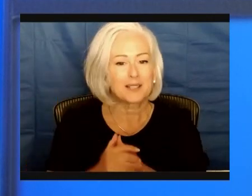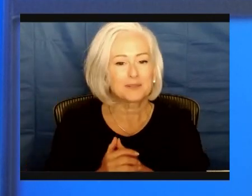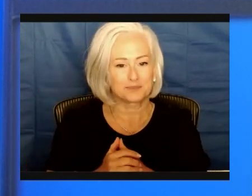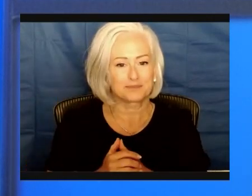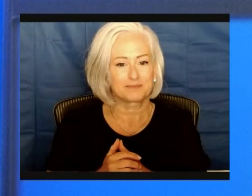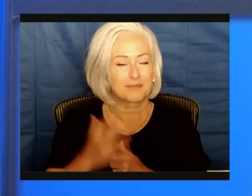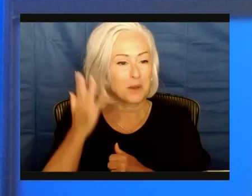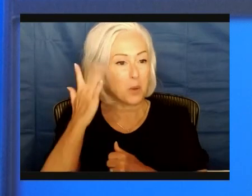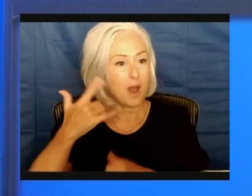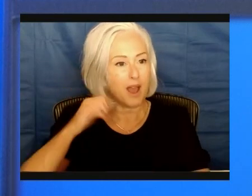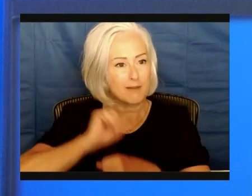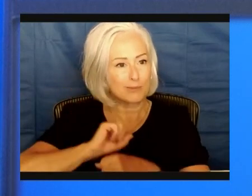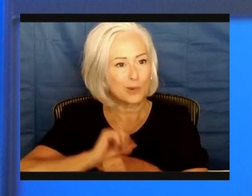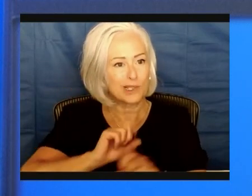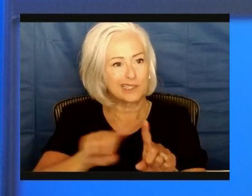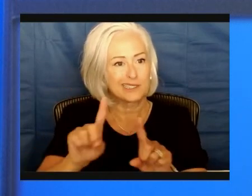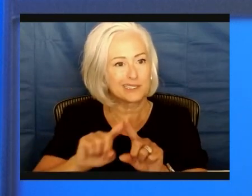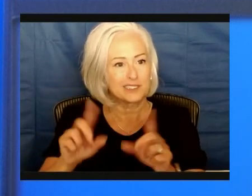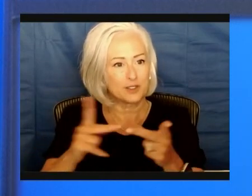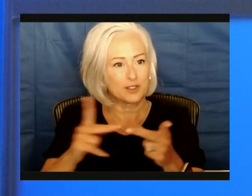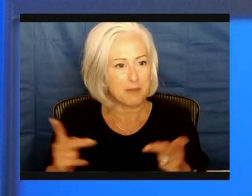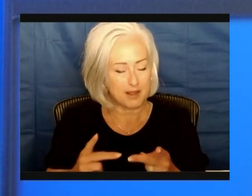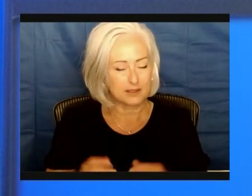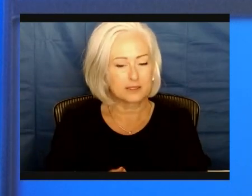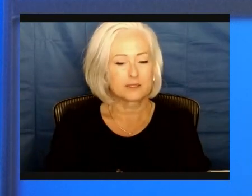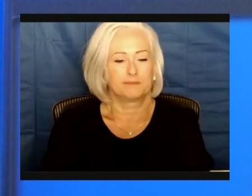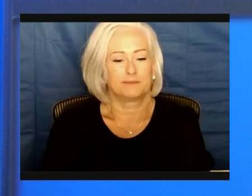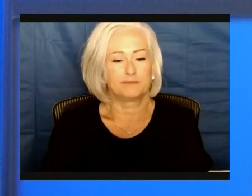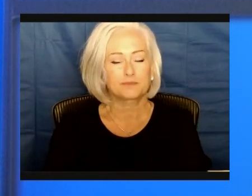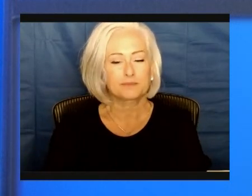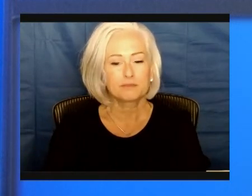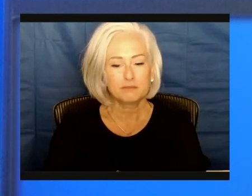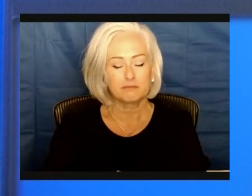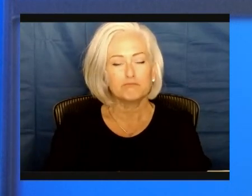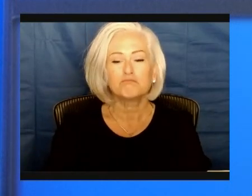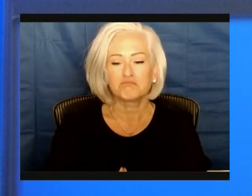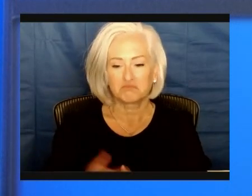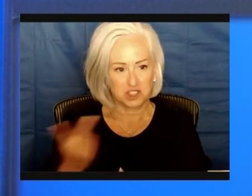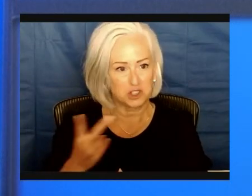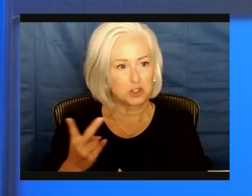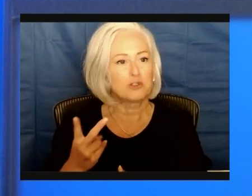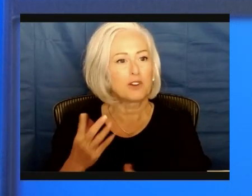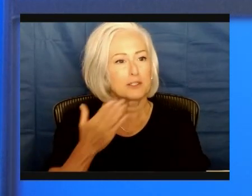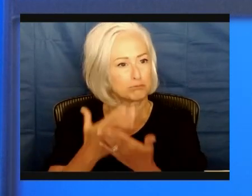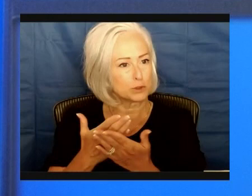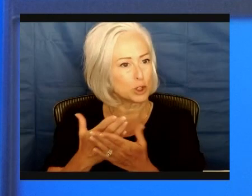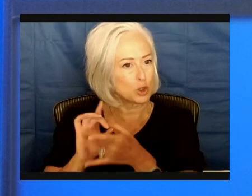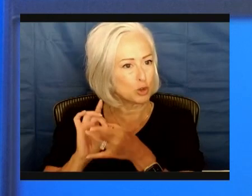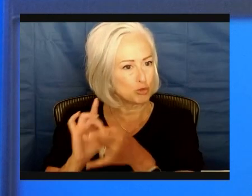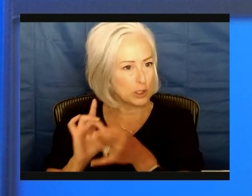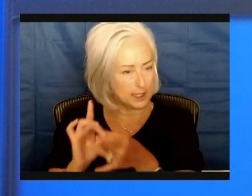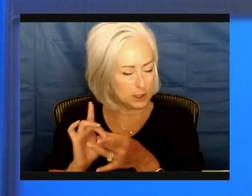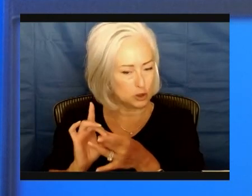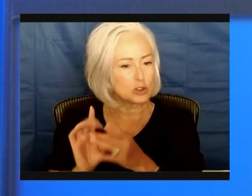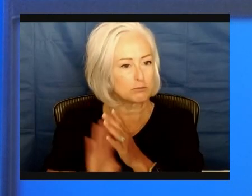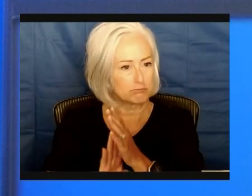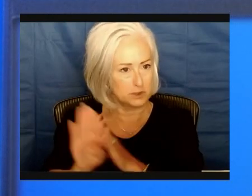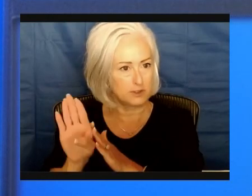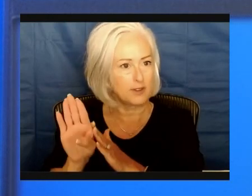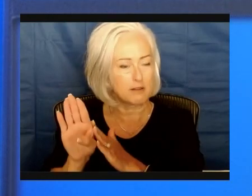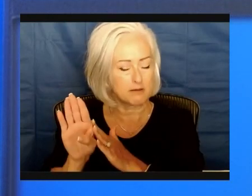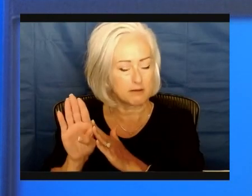in different place. But we had a good relationship. Then the relationship built, and we were